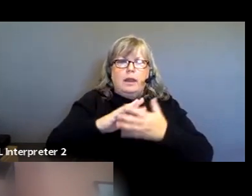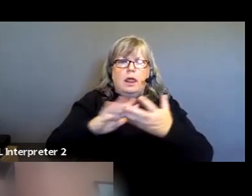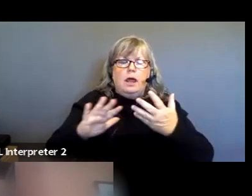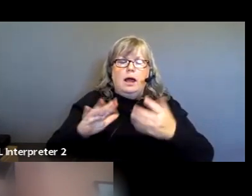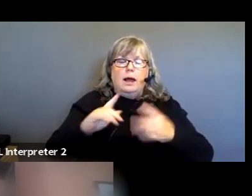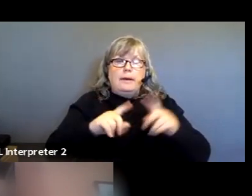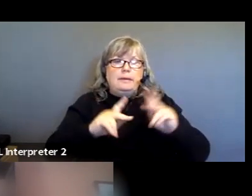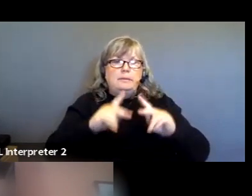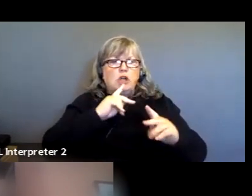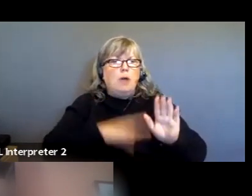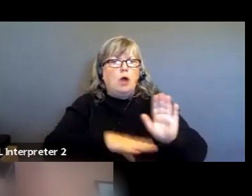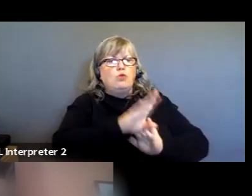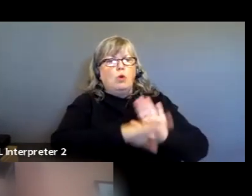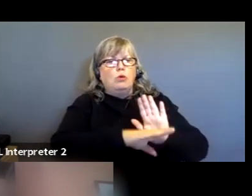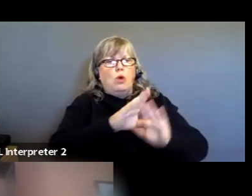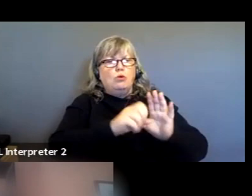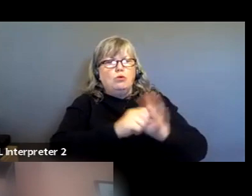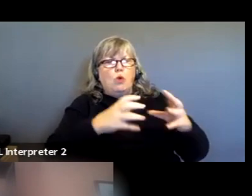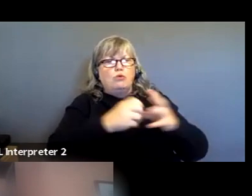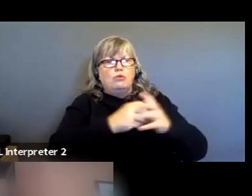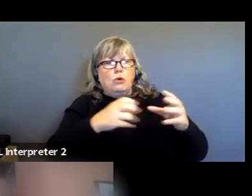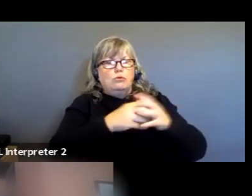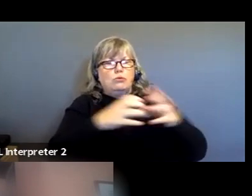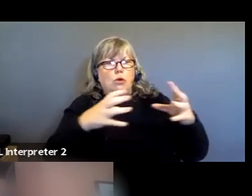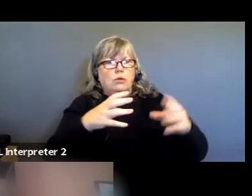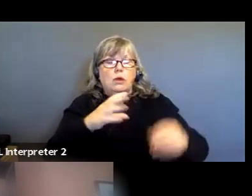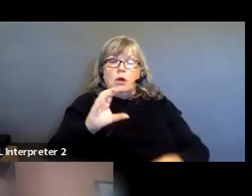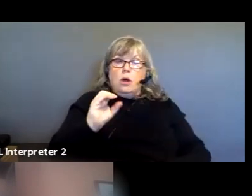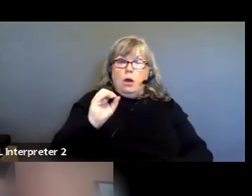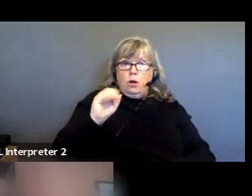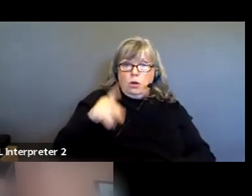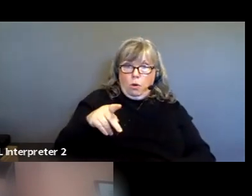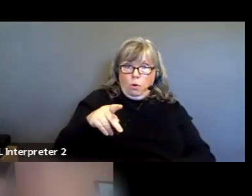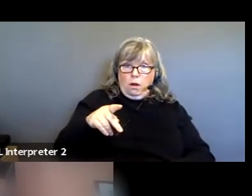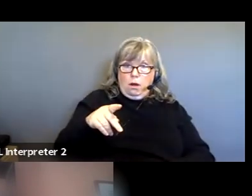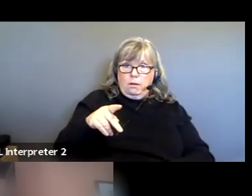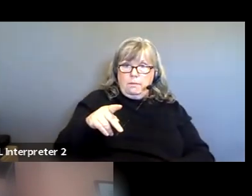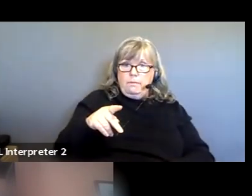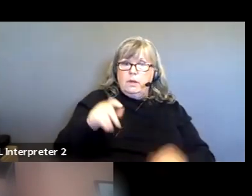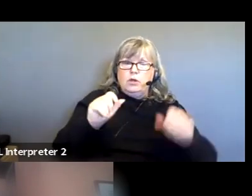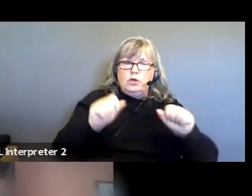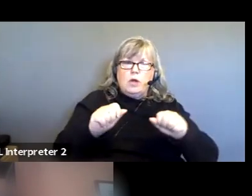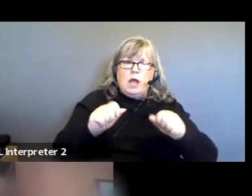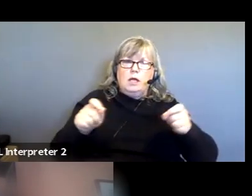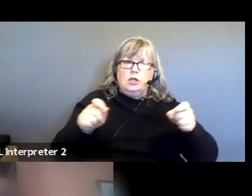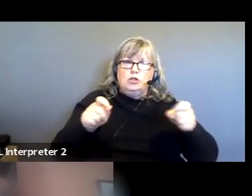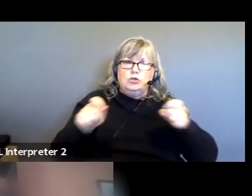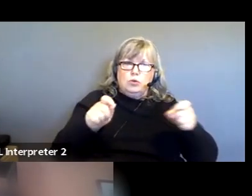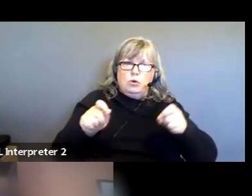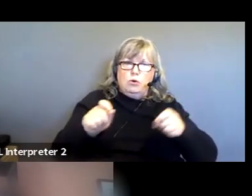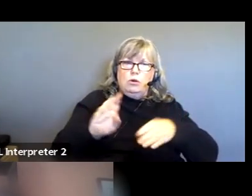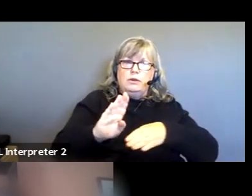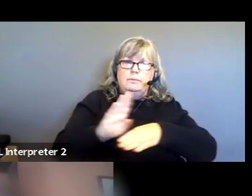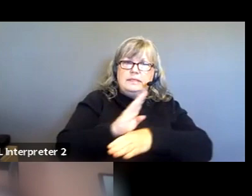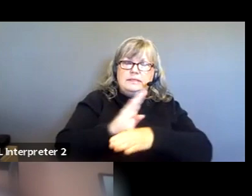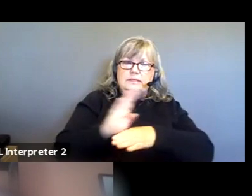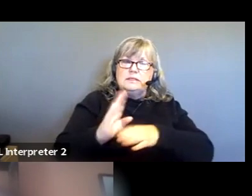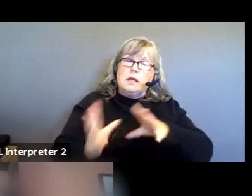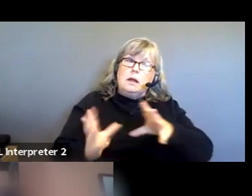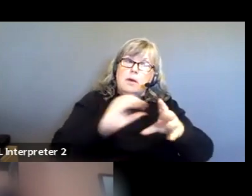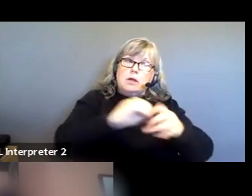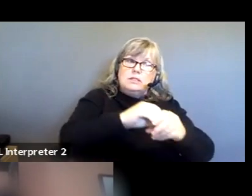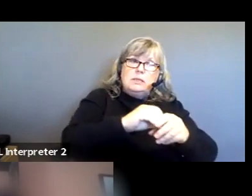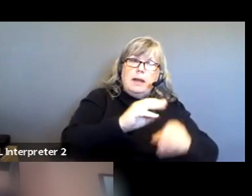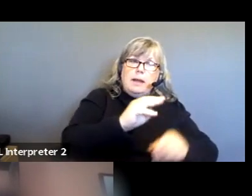if you had a co-op, you can actually control your development, your business. You're still in the market economy, but you have